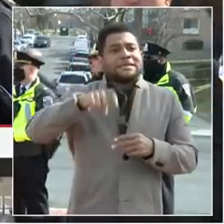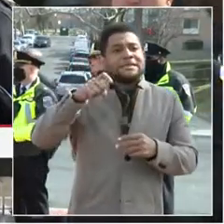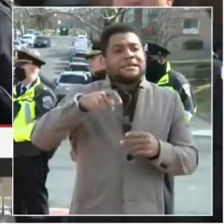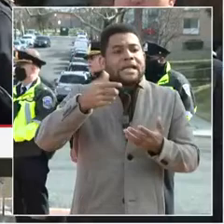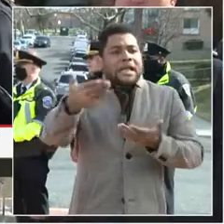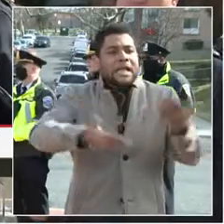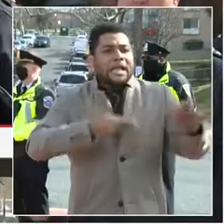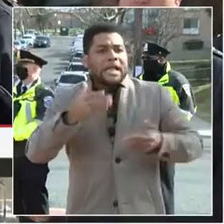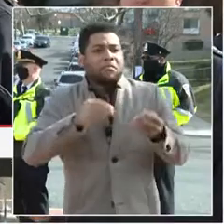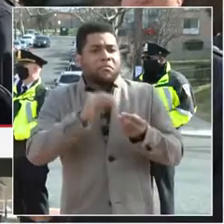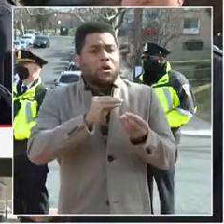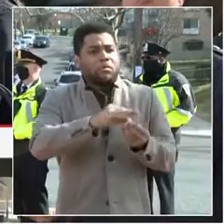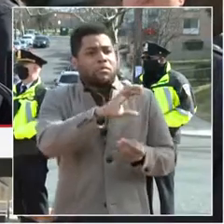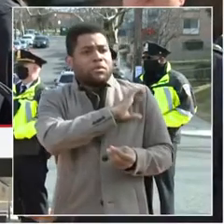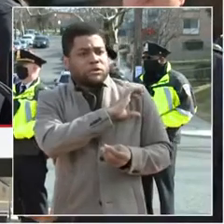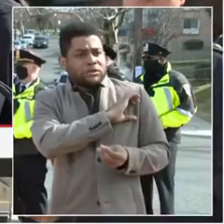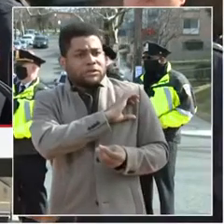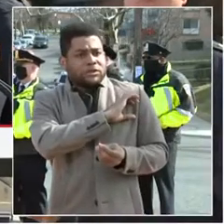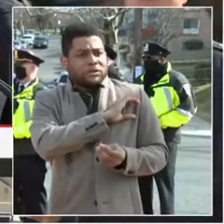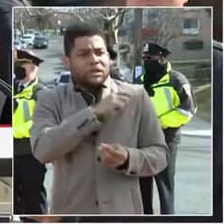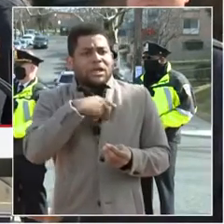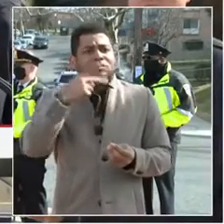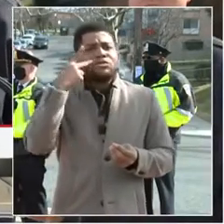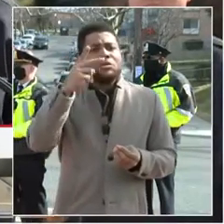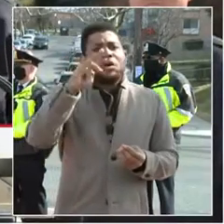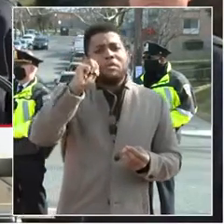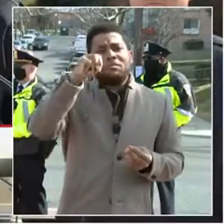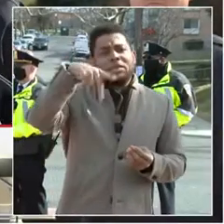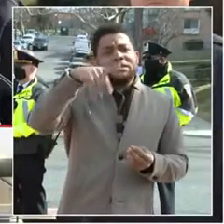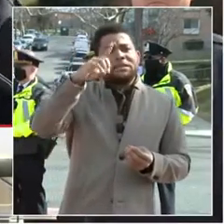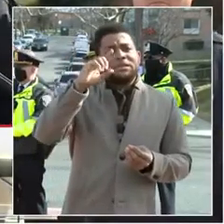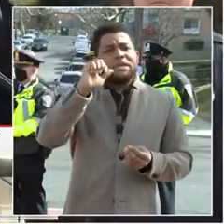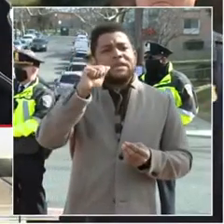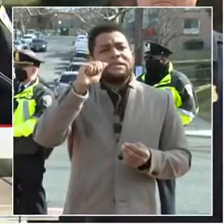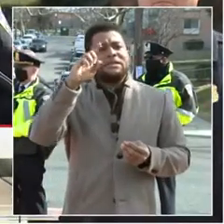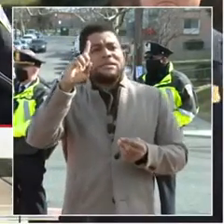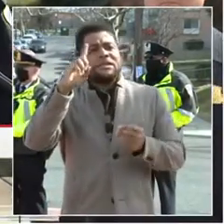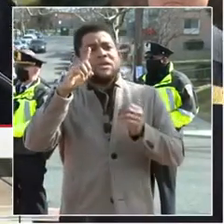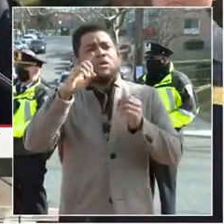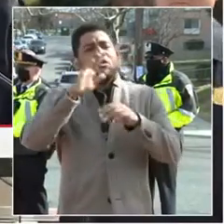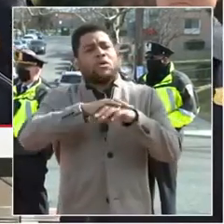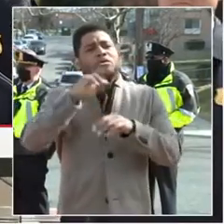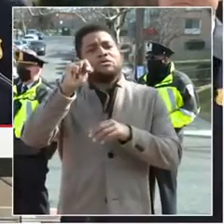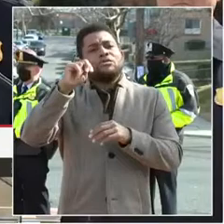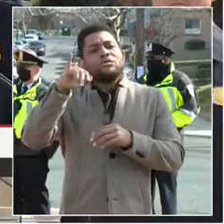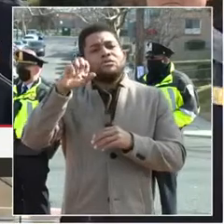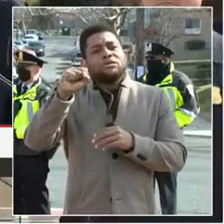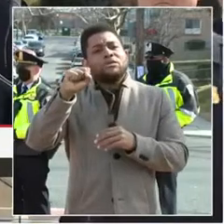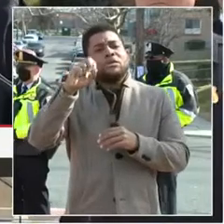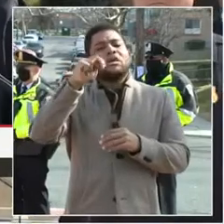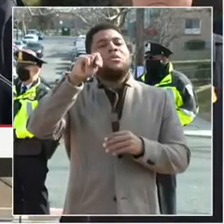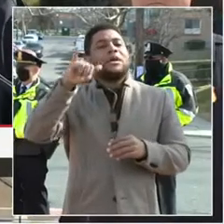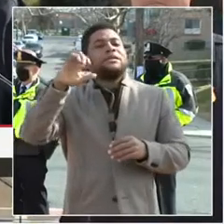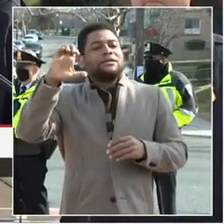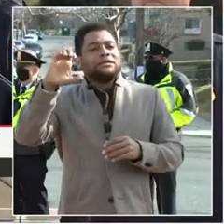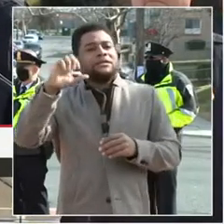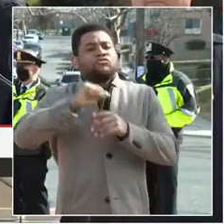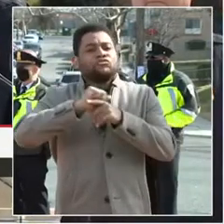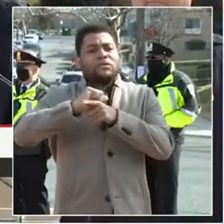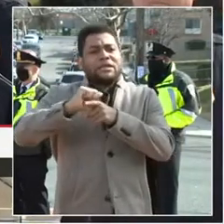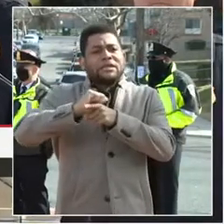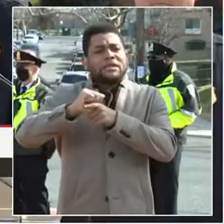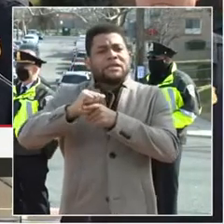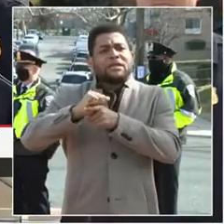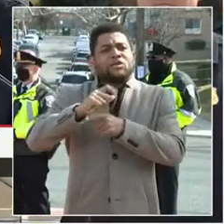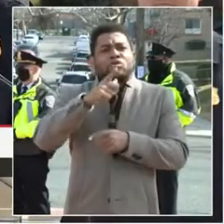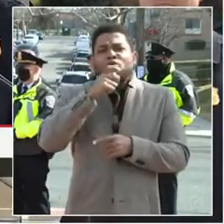weeks now showing an MPD ad on a New York City subway train talking about gamers. Can you tell us, who exactly are you trying to